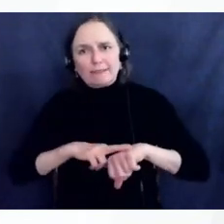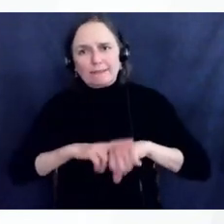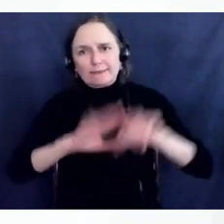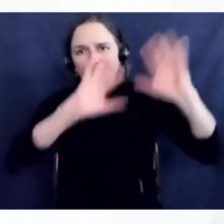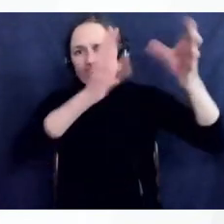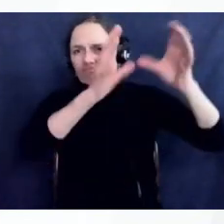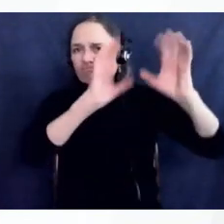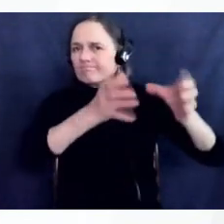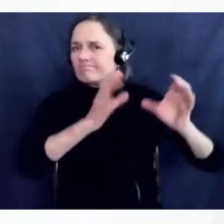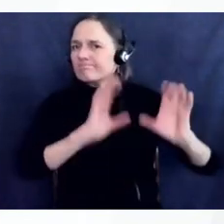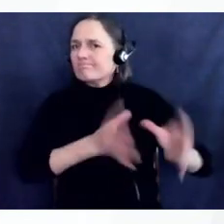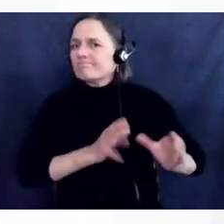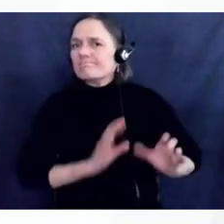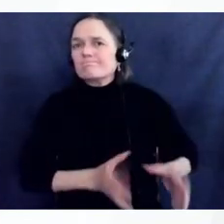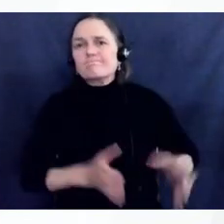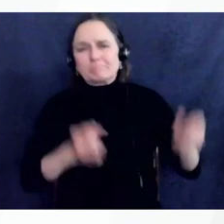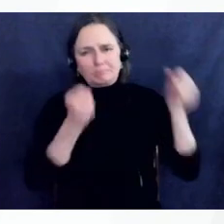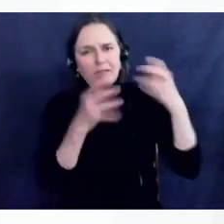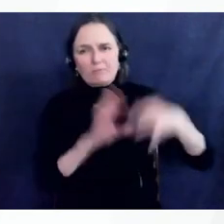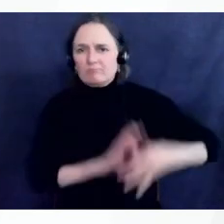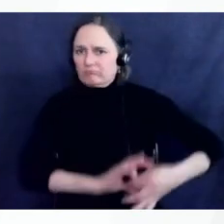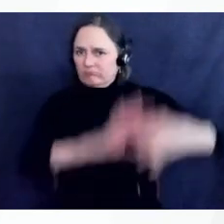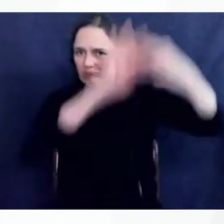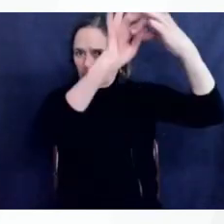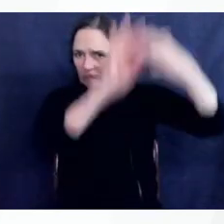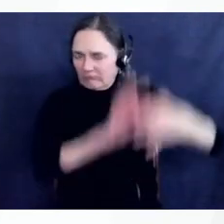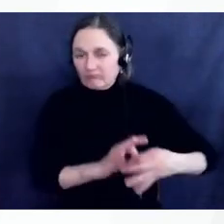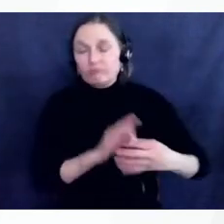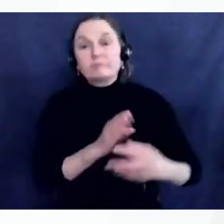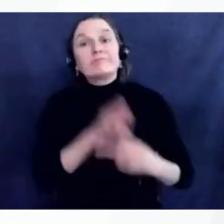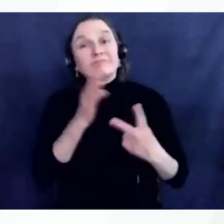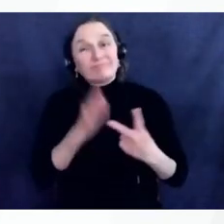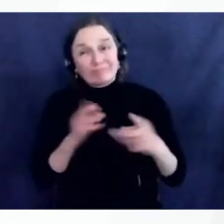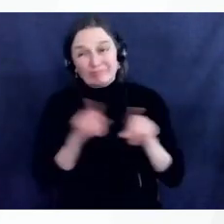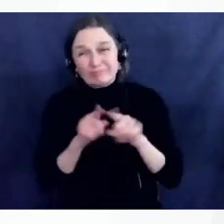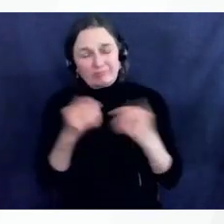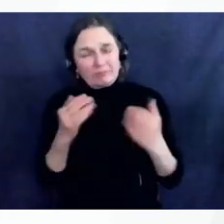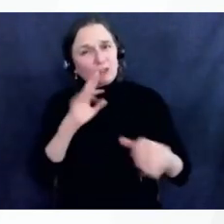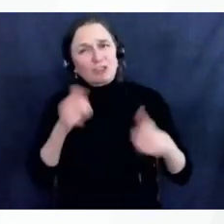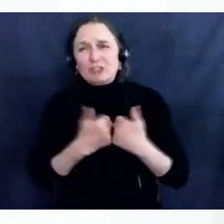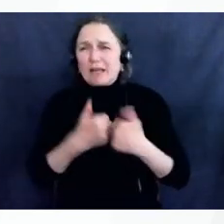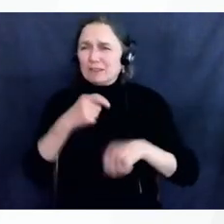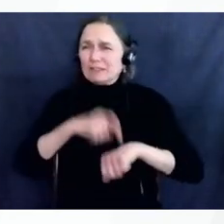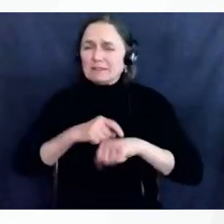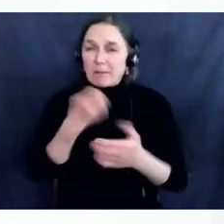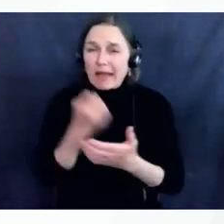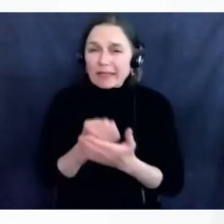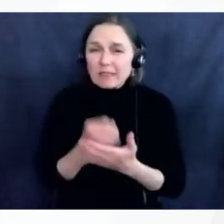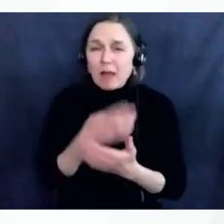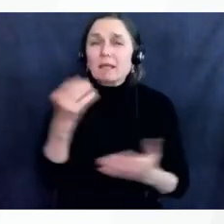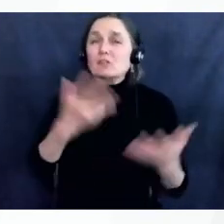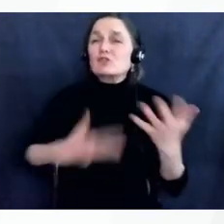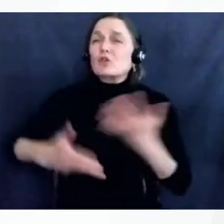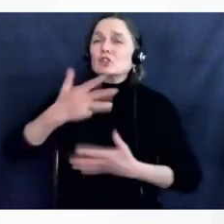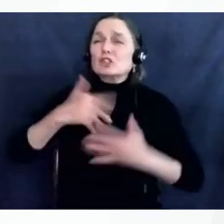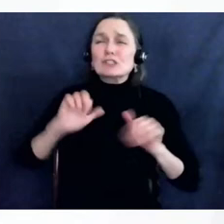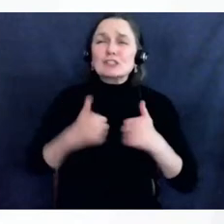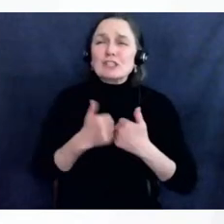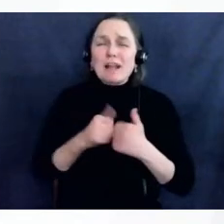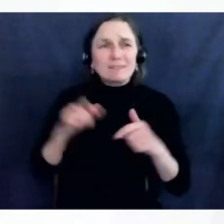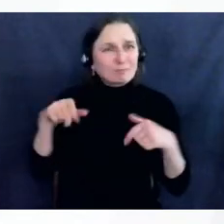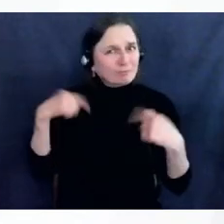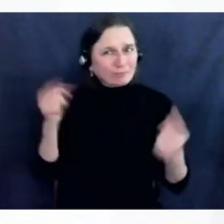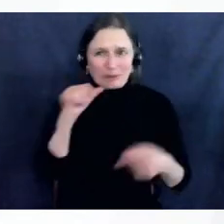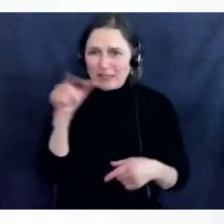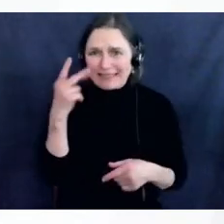for decades. I recently arrived at the UW, coming here for quite a number of reasons. First